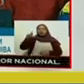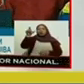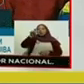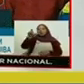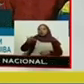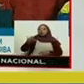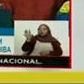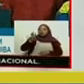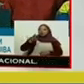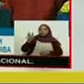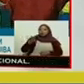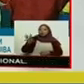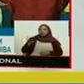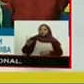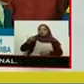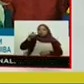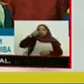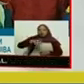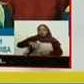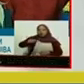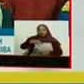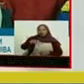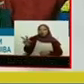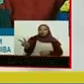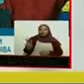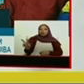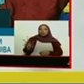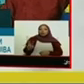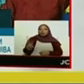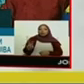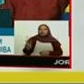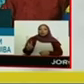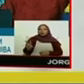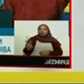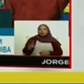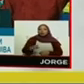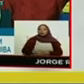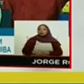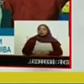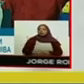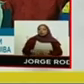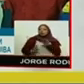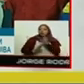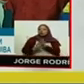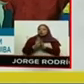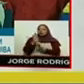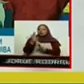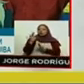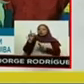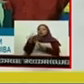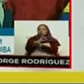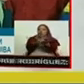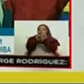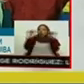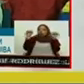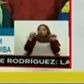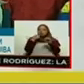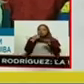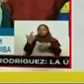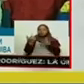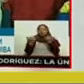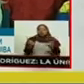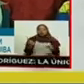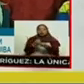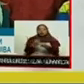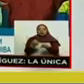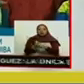another 11 U.S. military bases in Panama. But because things have shifted to the left in Colombia, and because